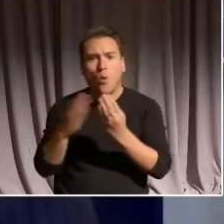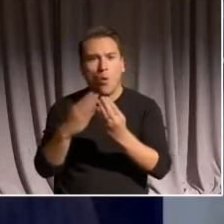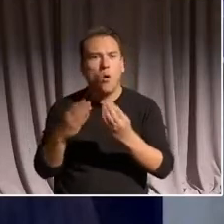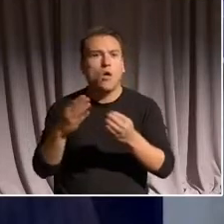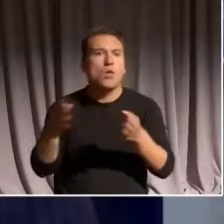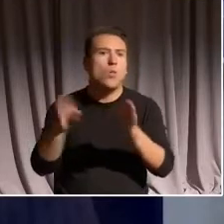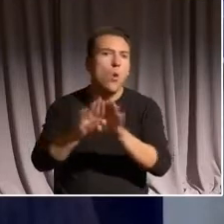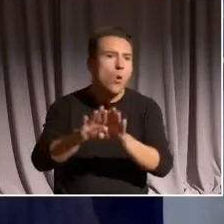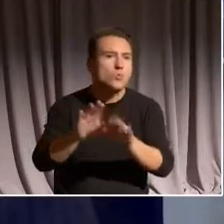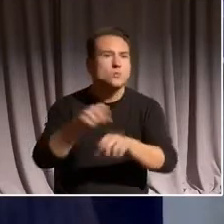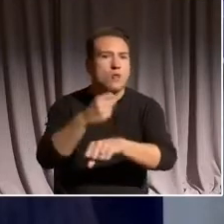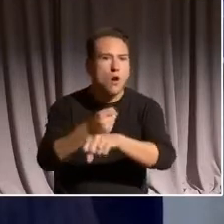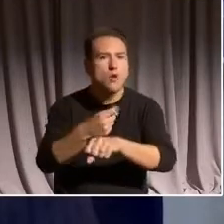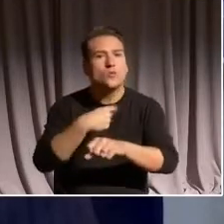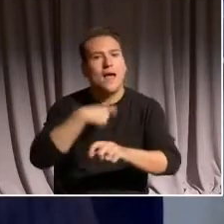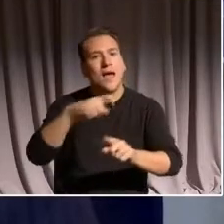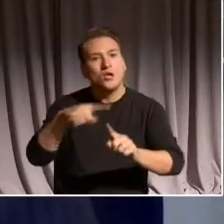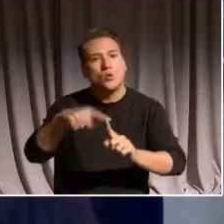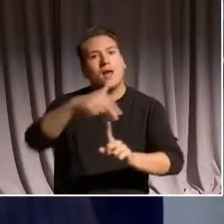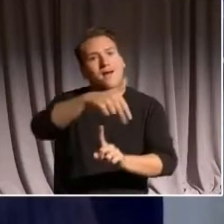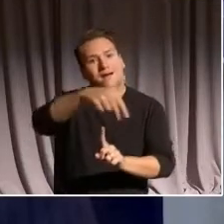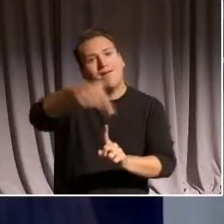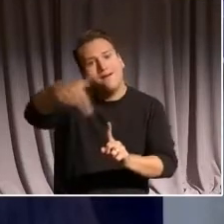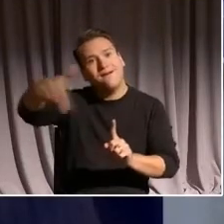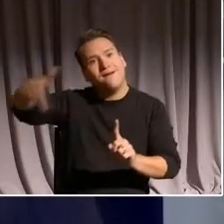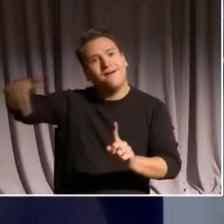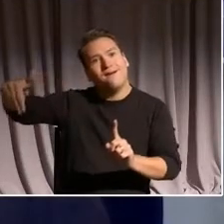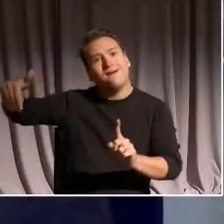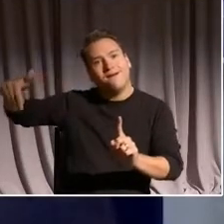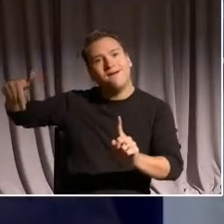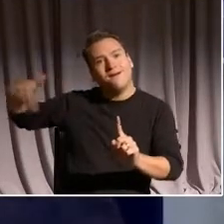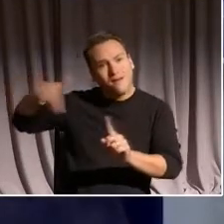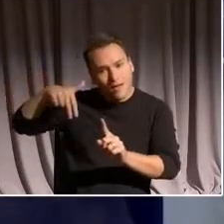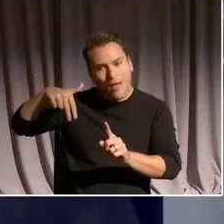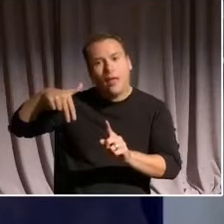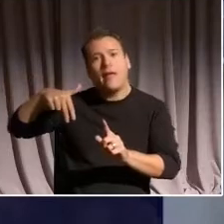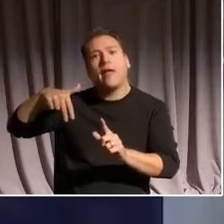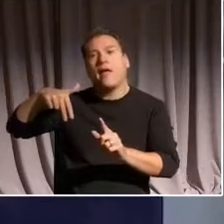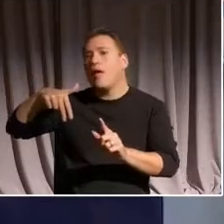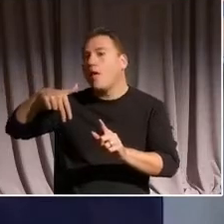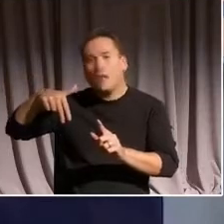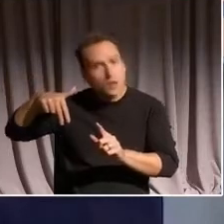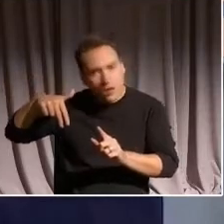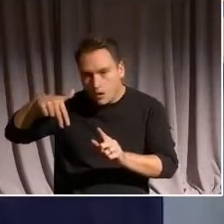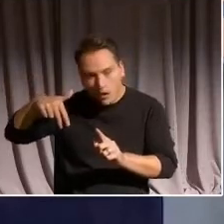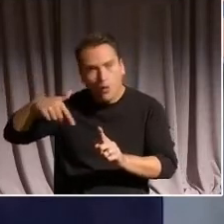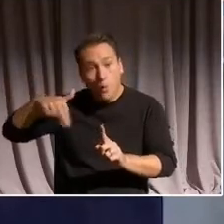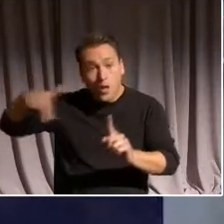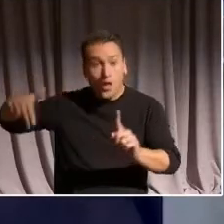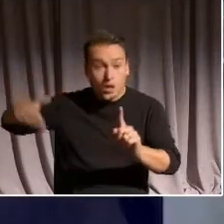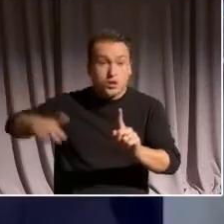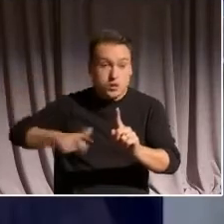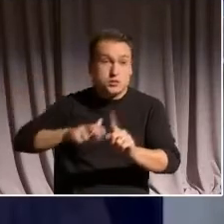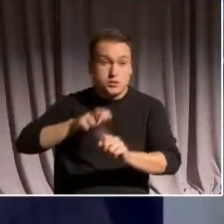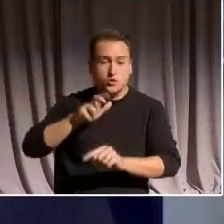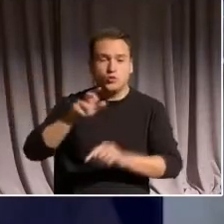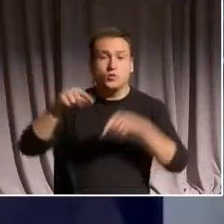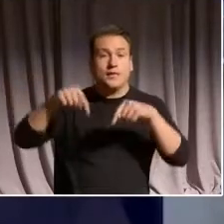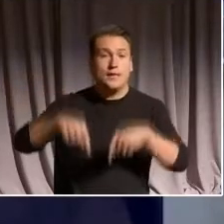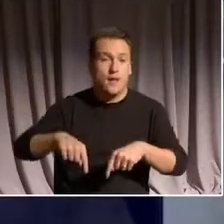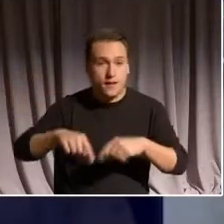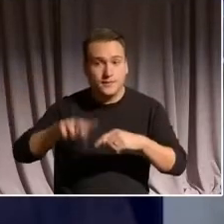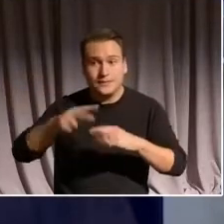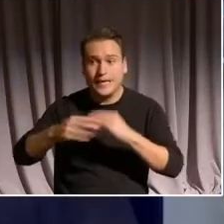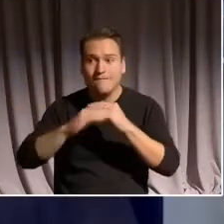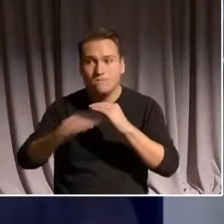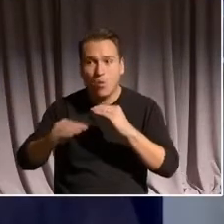had to walk 2/3 of the building to get in here, and then another third to get to this ballroom. And I